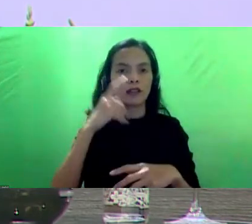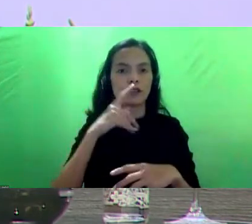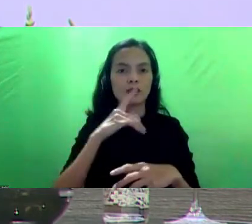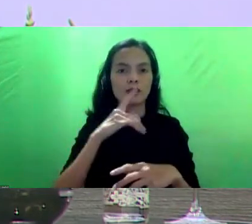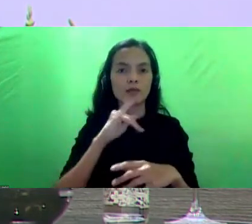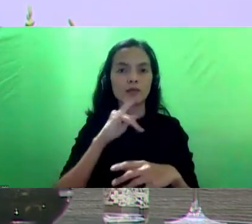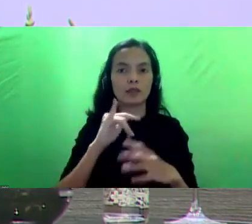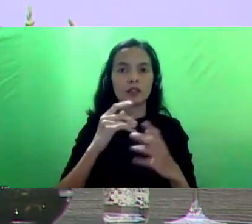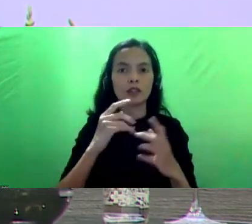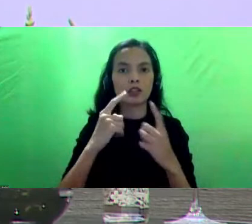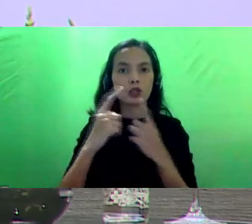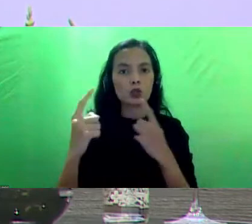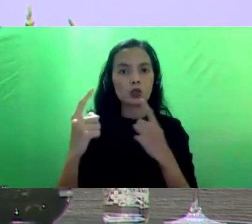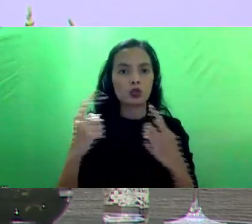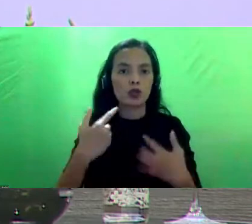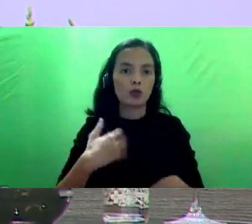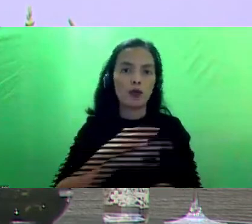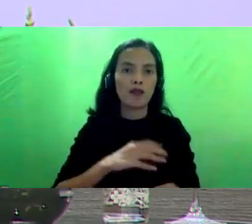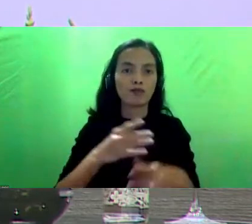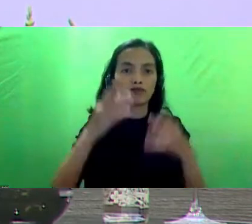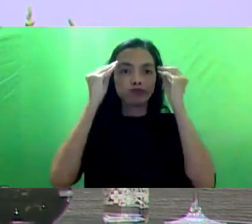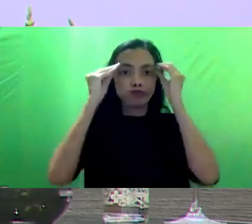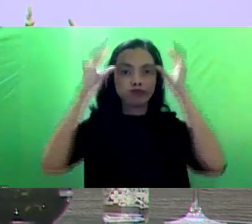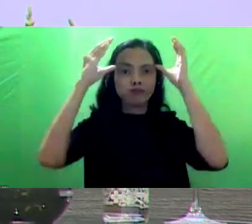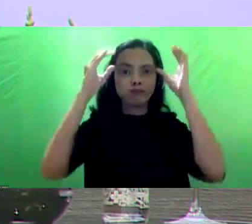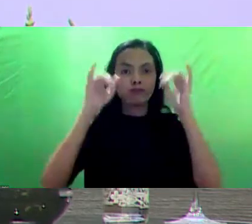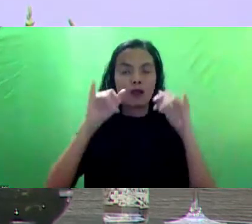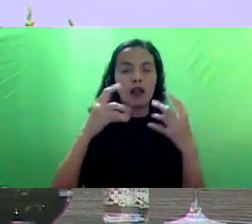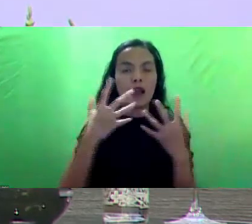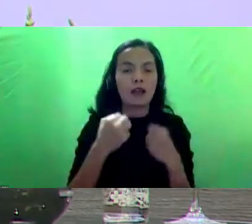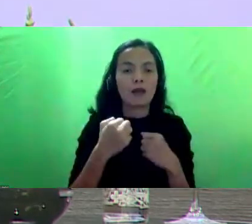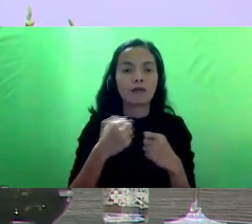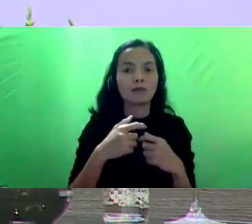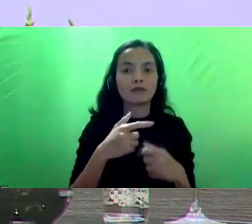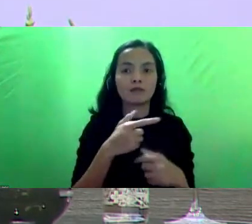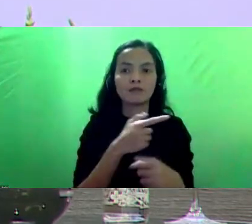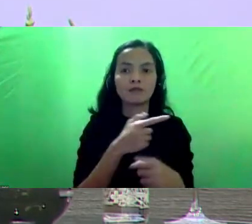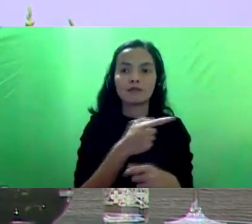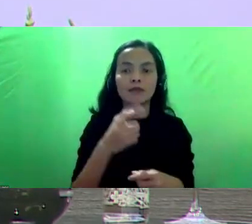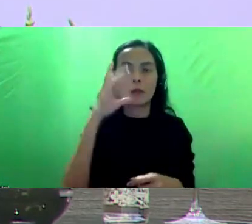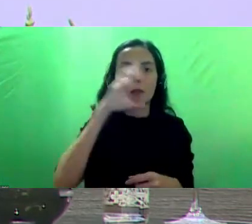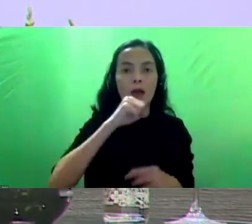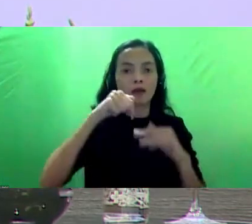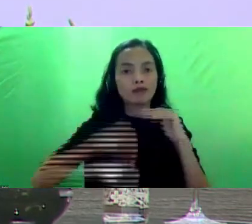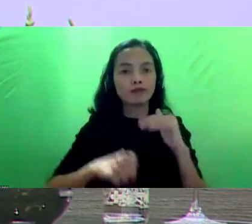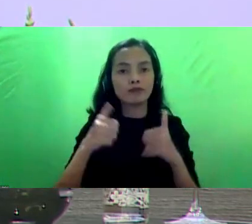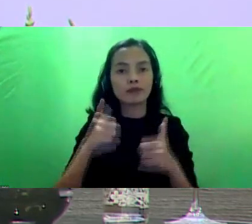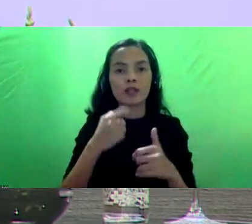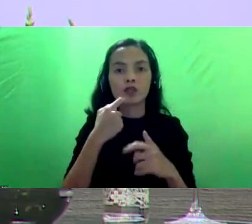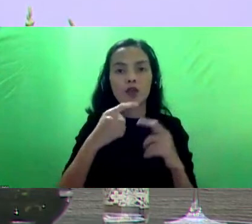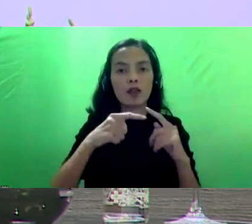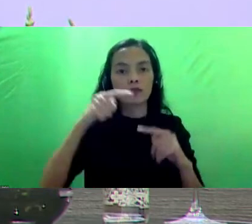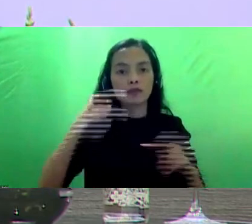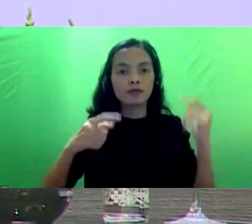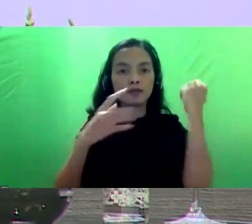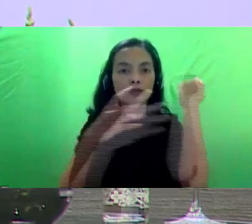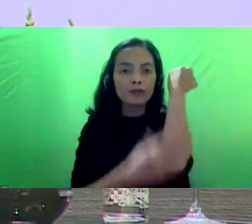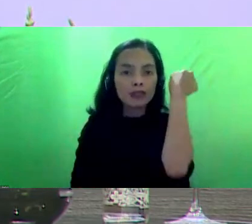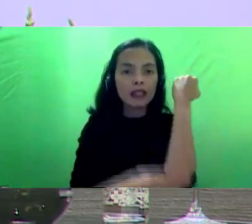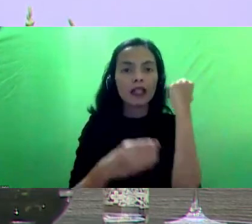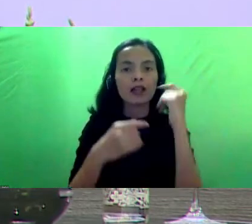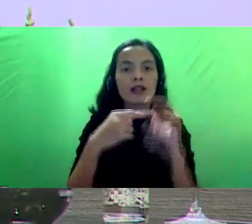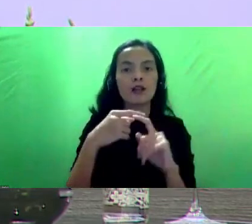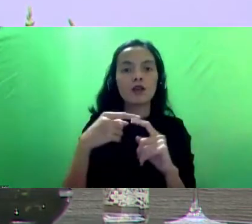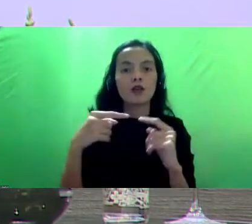it enhances our understanding on the multidimensional nature of the poverty in terms of the COVID-19